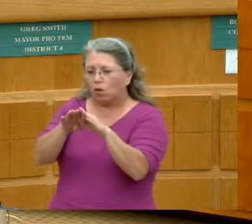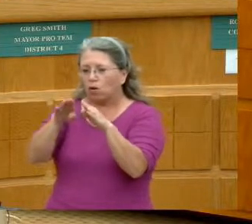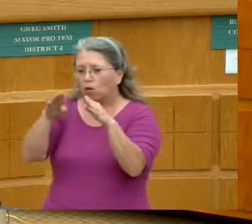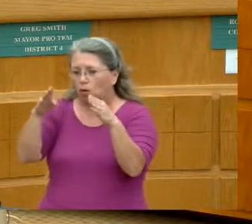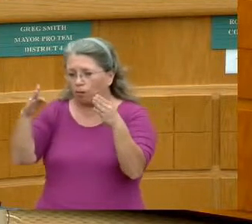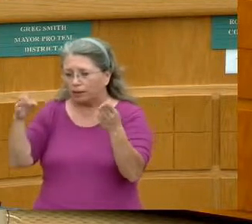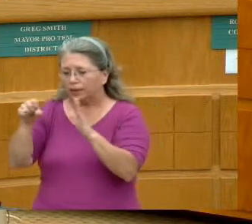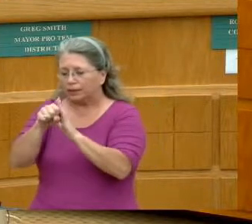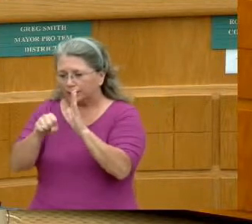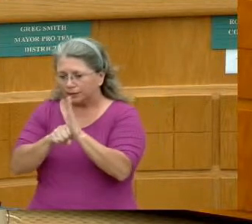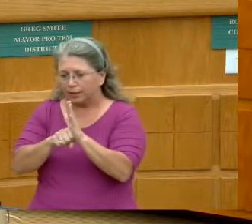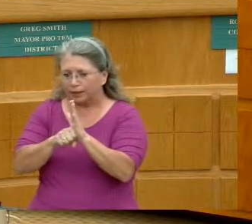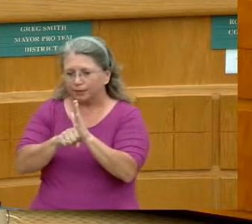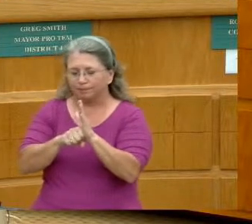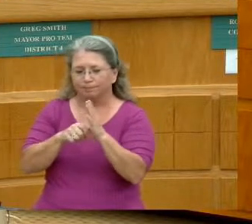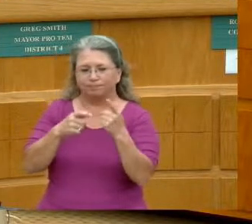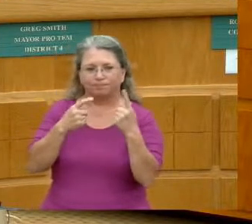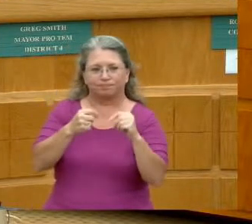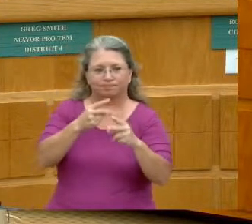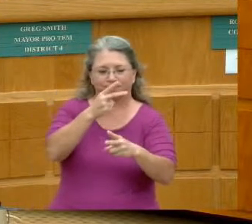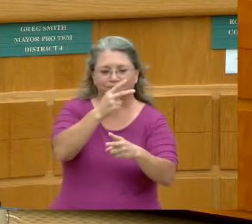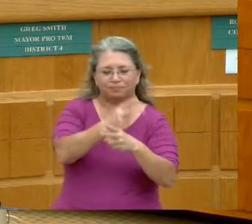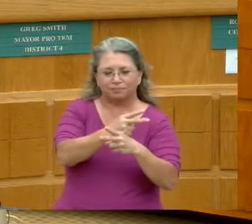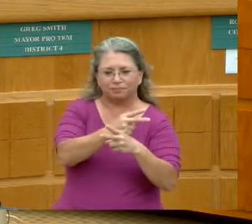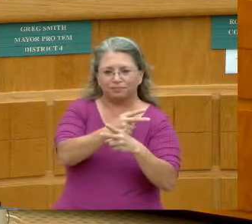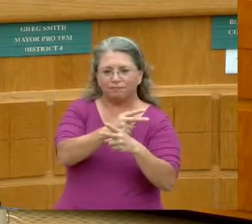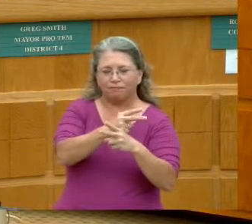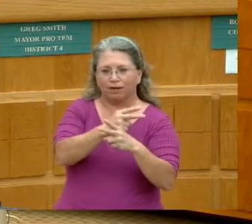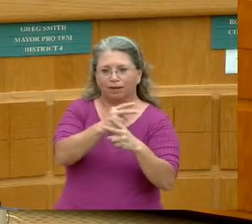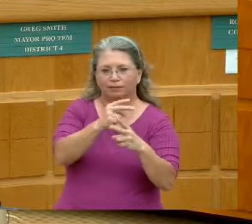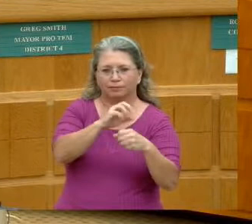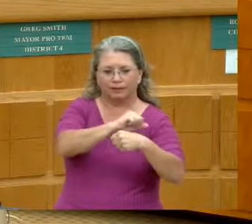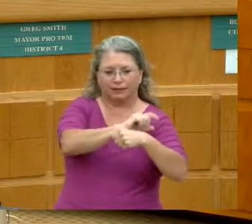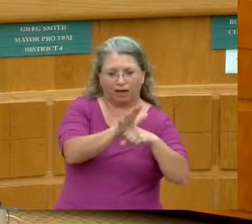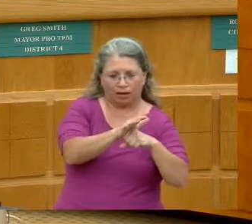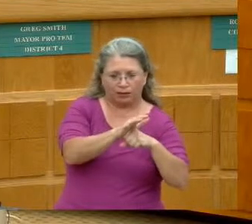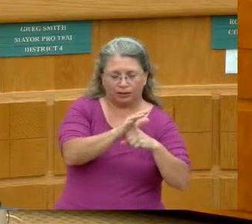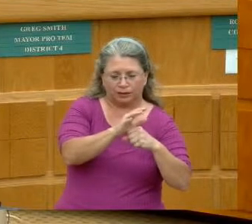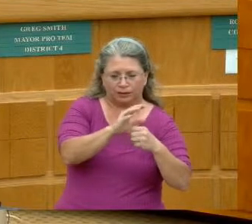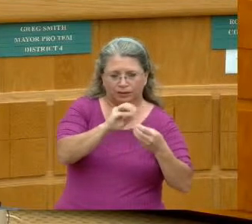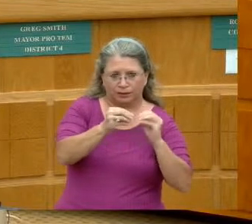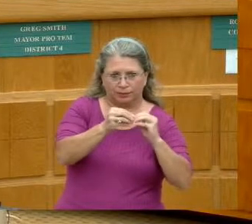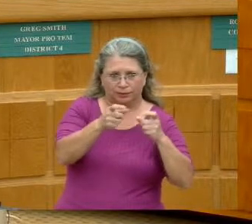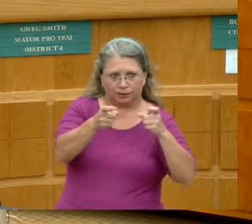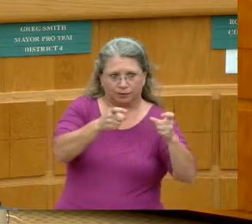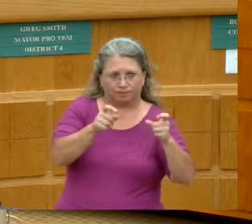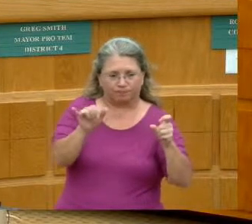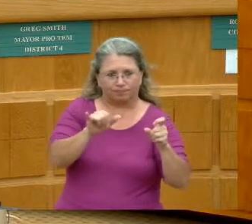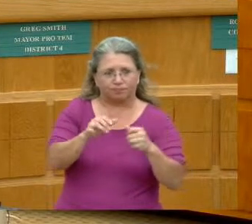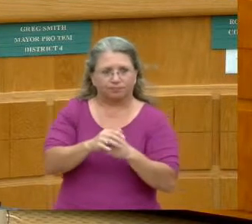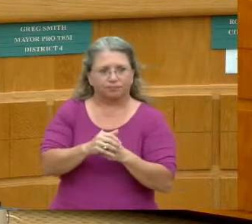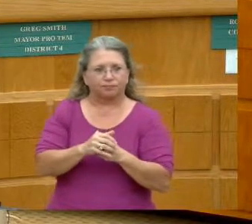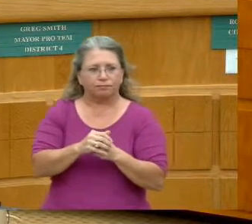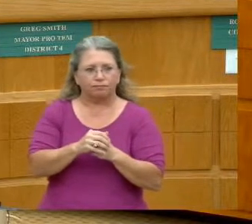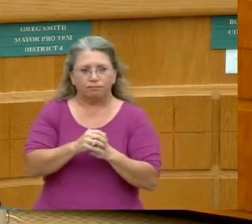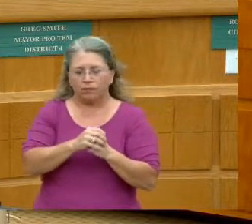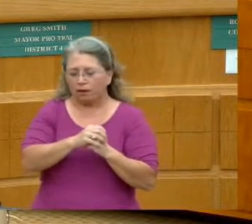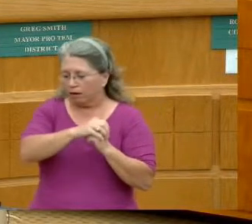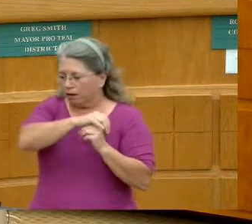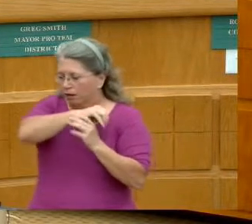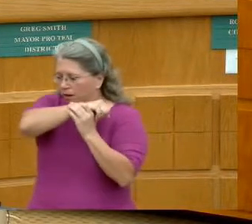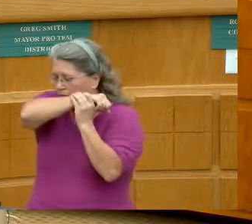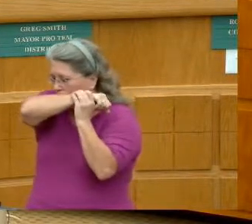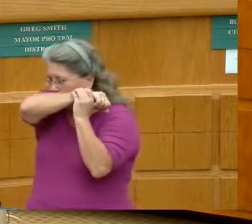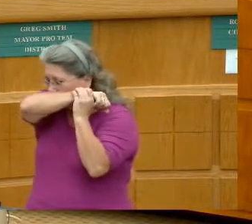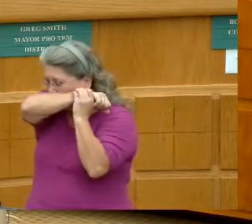see that's why we have you all here, because we need to really track it and communicate to policymakers about what's happening locally. Yep.